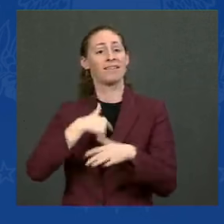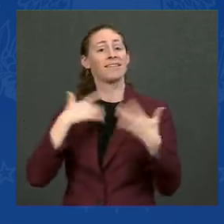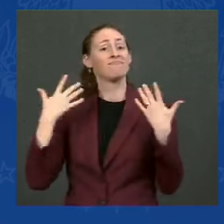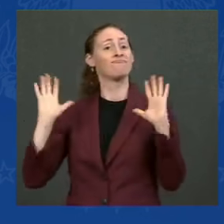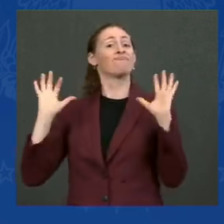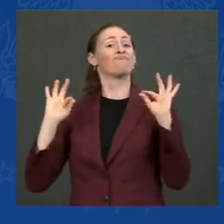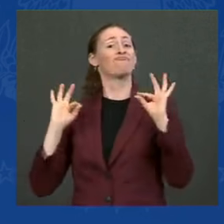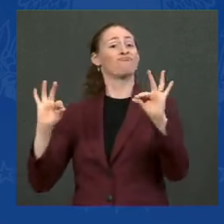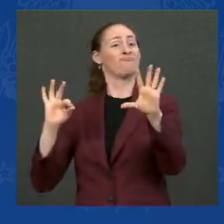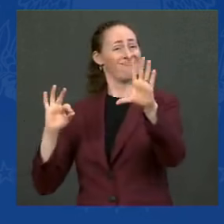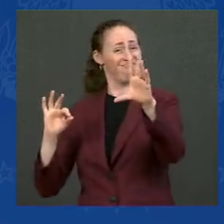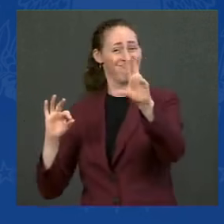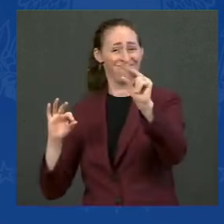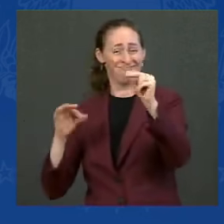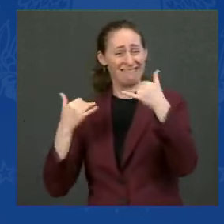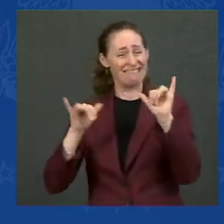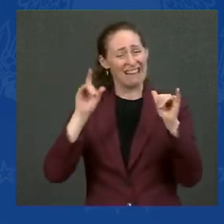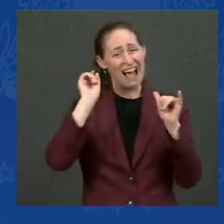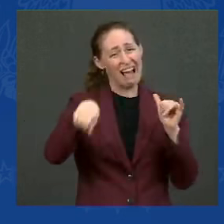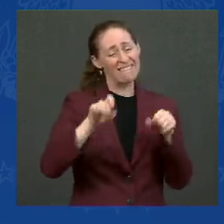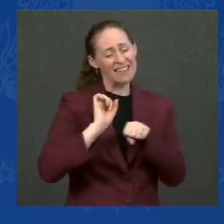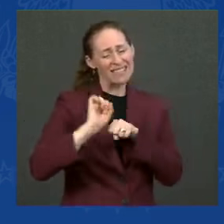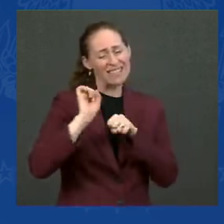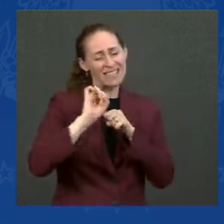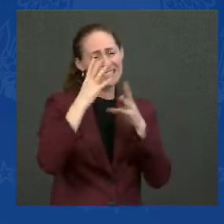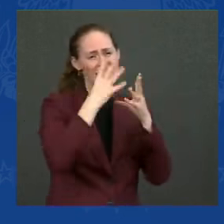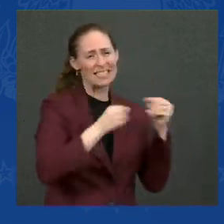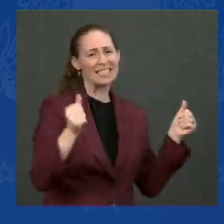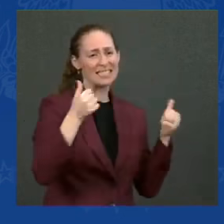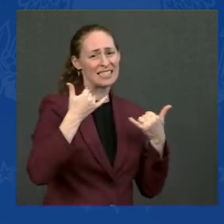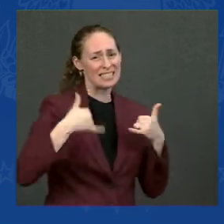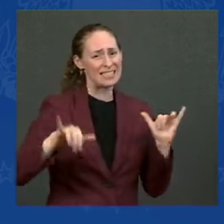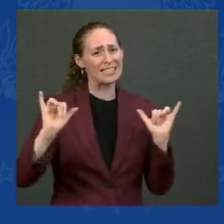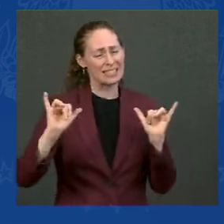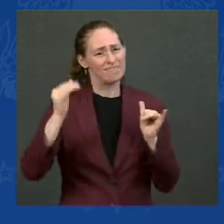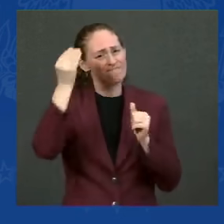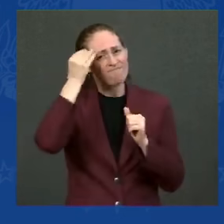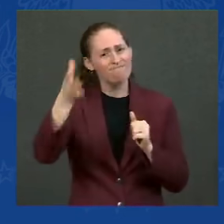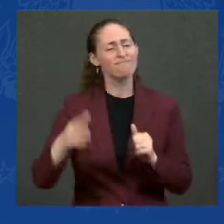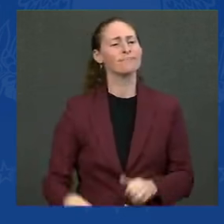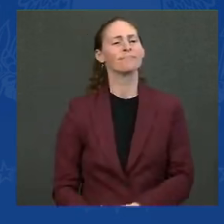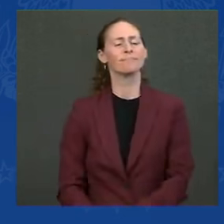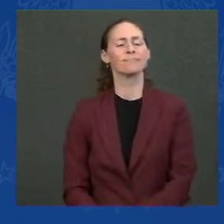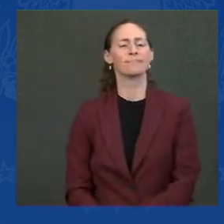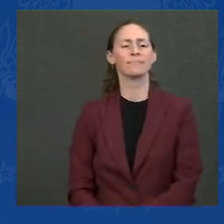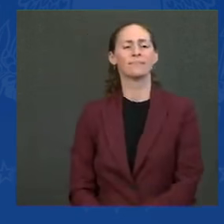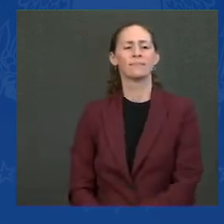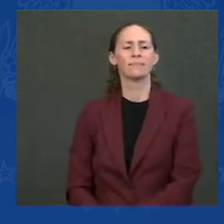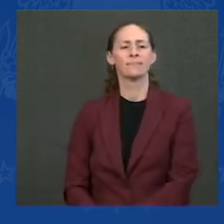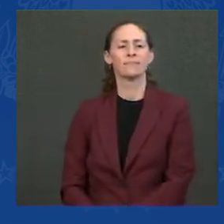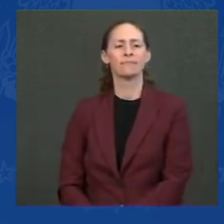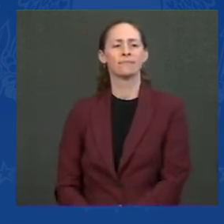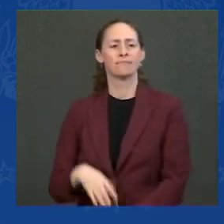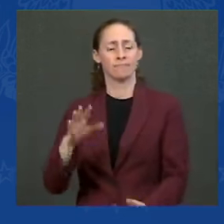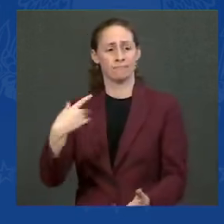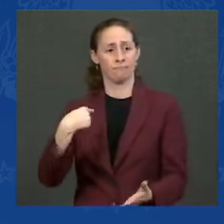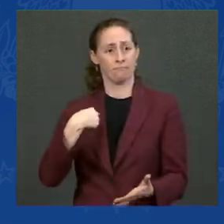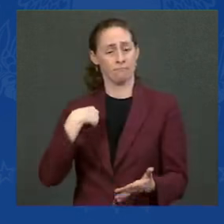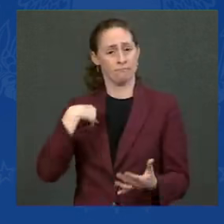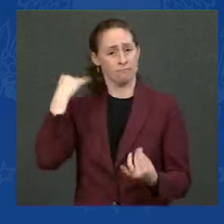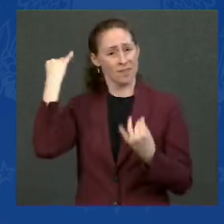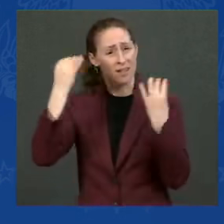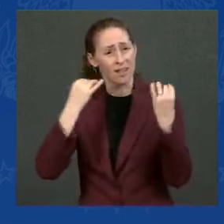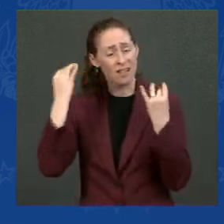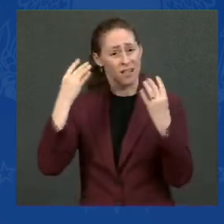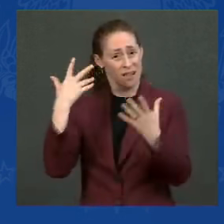beat this thing. So while I didn't race to do it right away, that's why I've had to move toward requirements